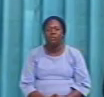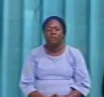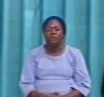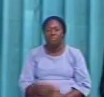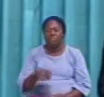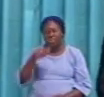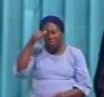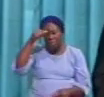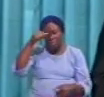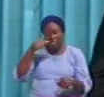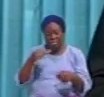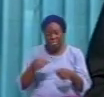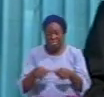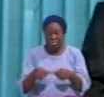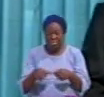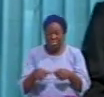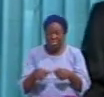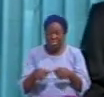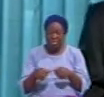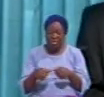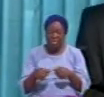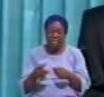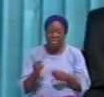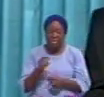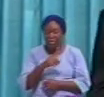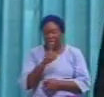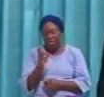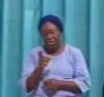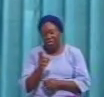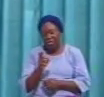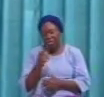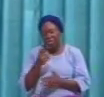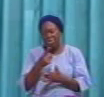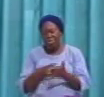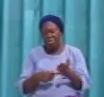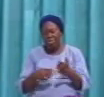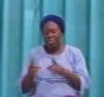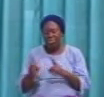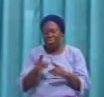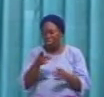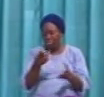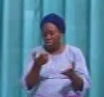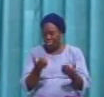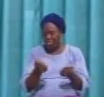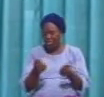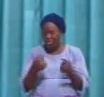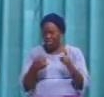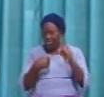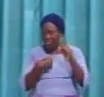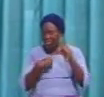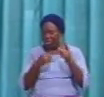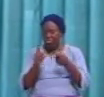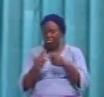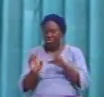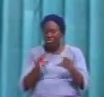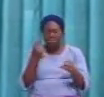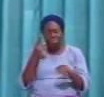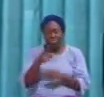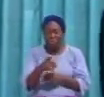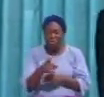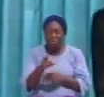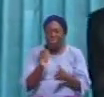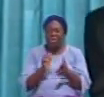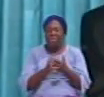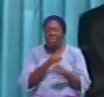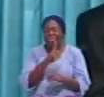Remember the question, what would thou that I should do unto thee? That's the question that is